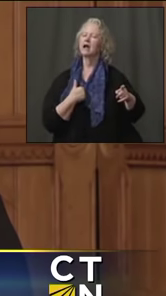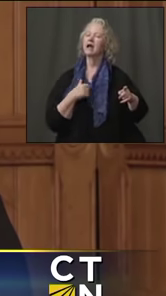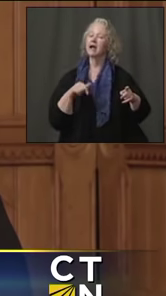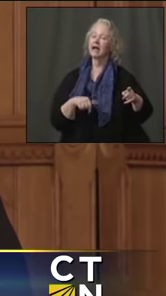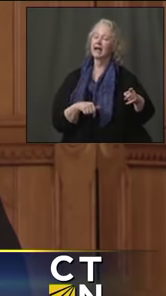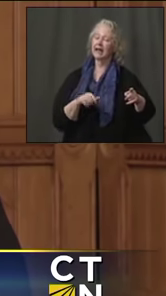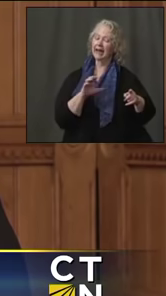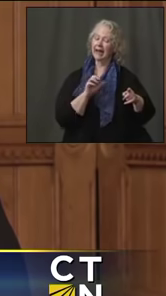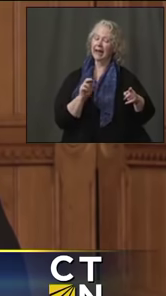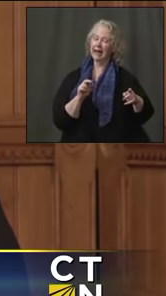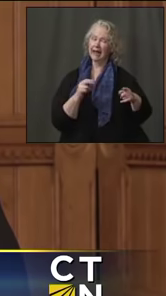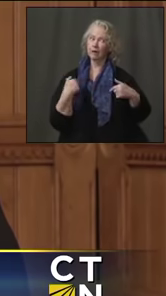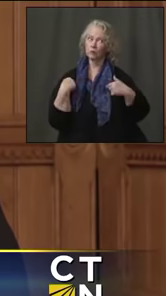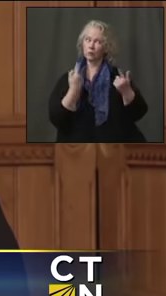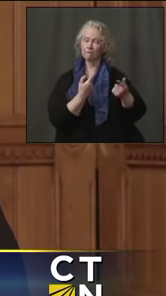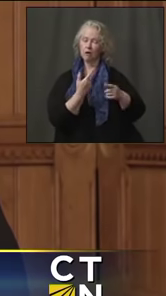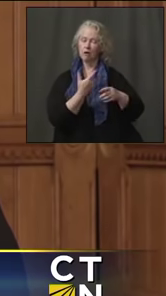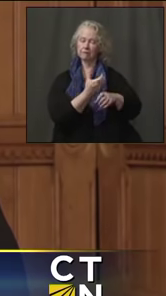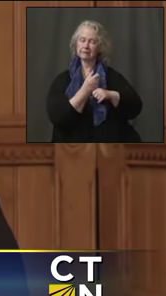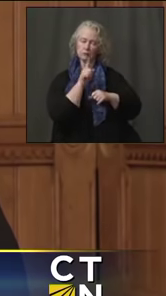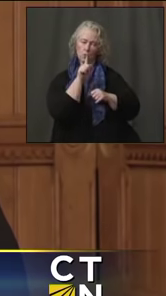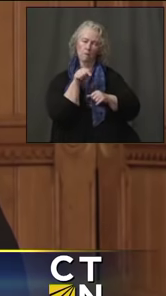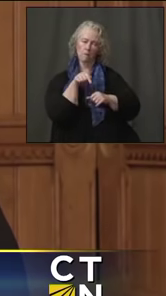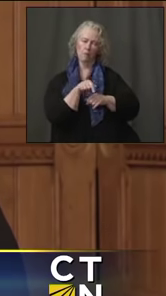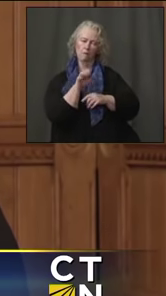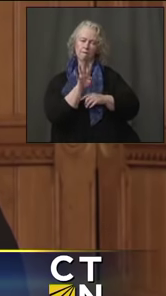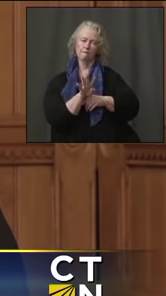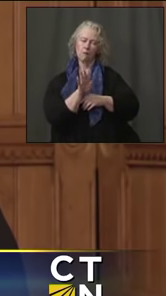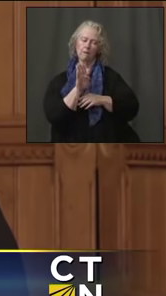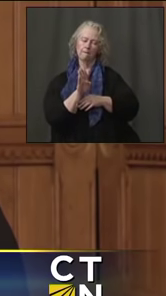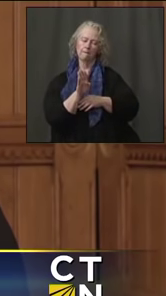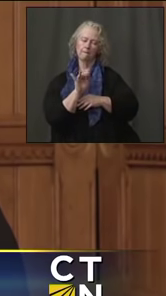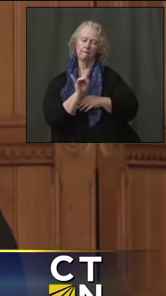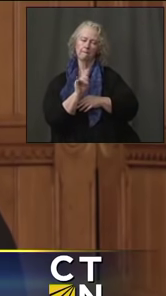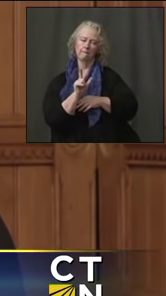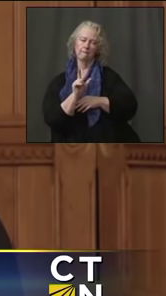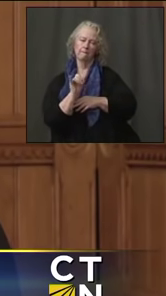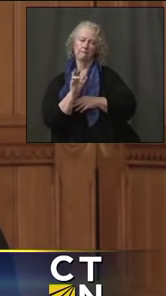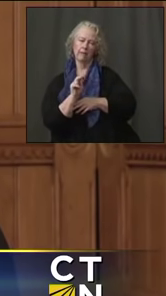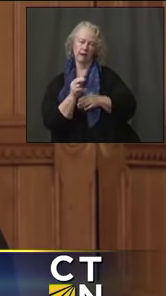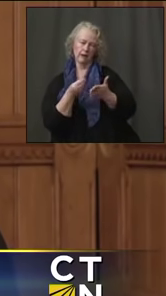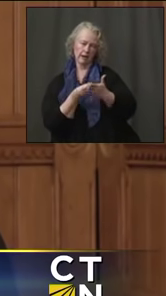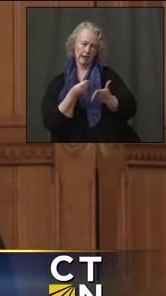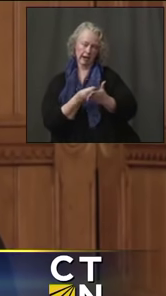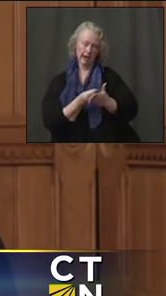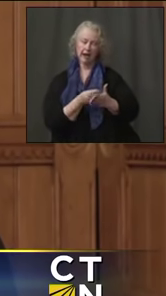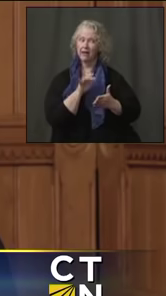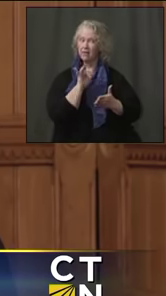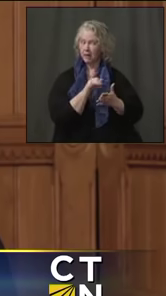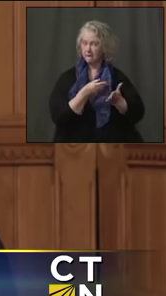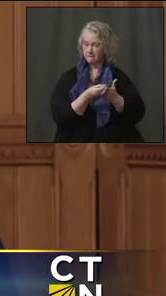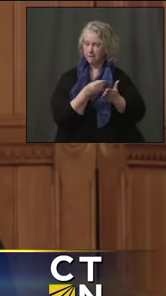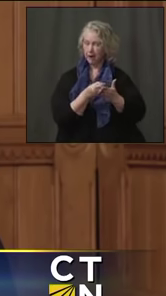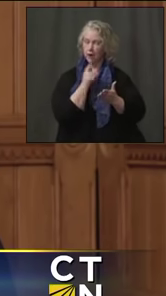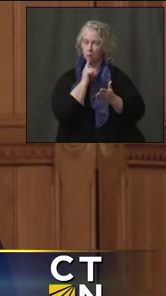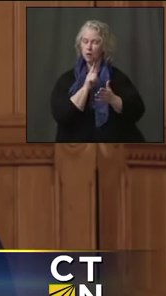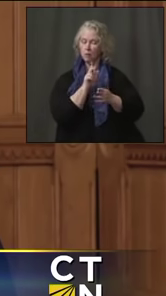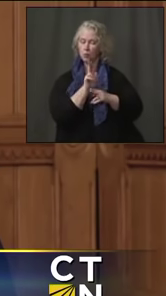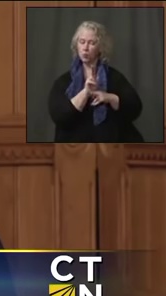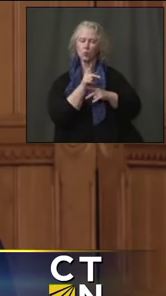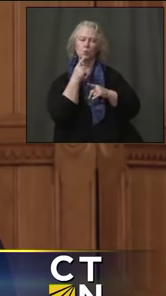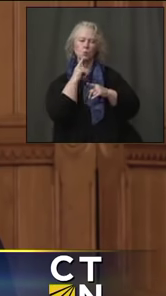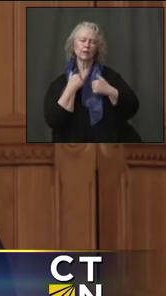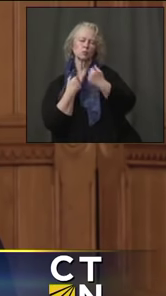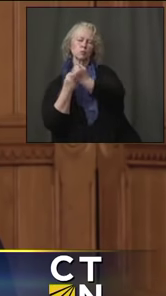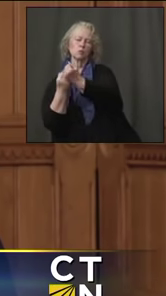Connecticut has received is $1.4 billion. Obviously, that funding will be used to support the costs that municipalities